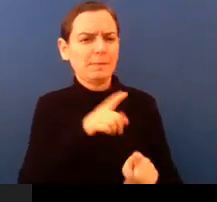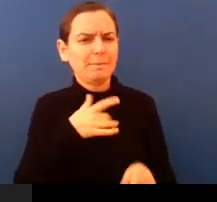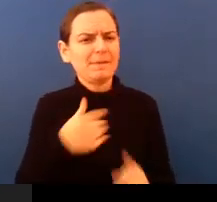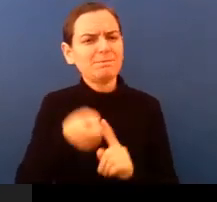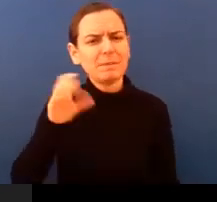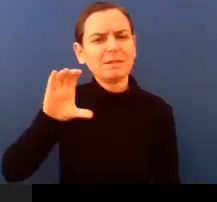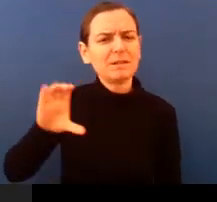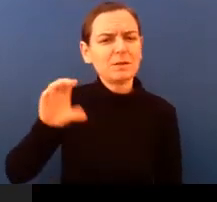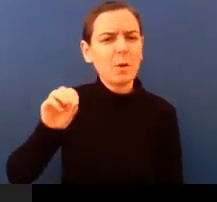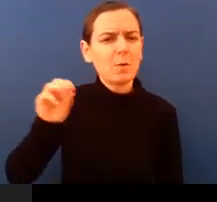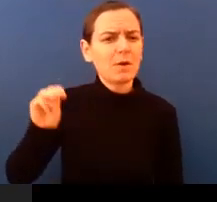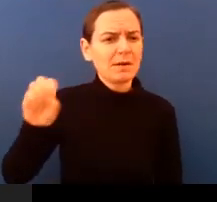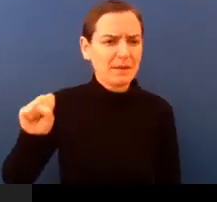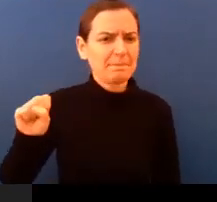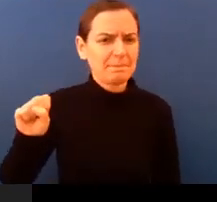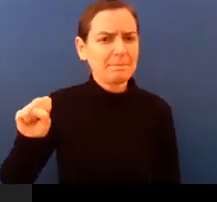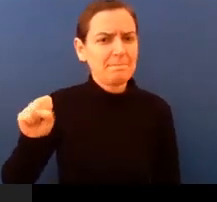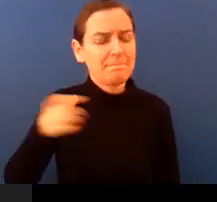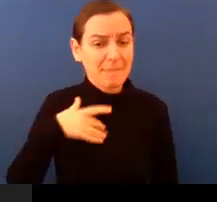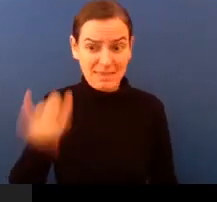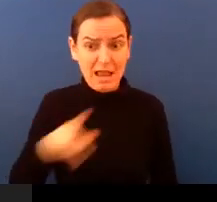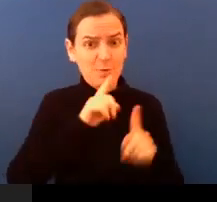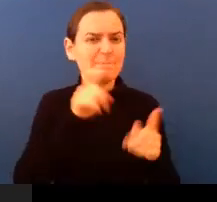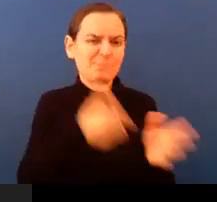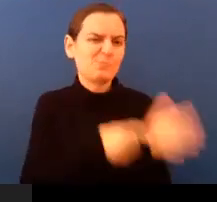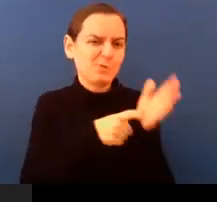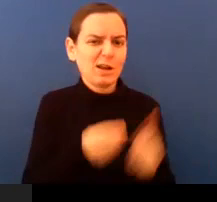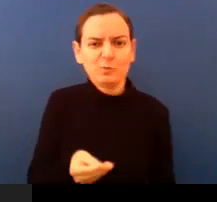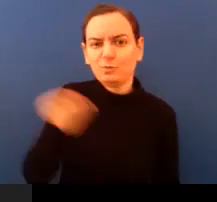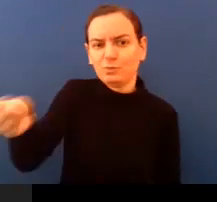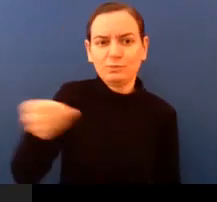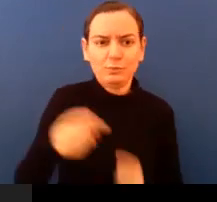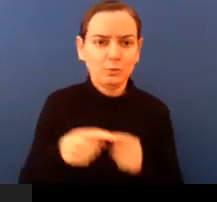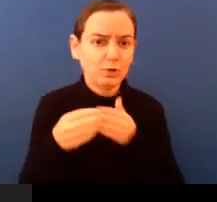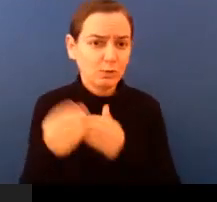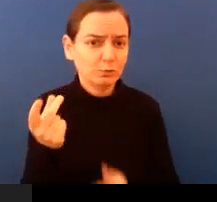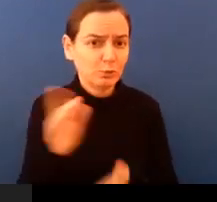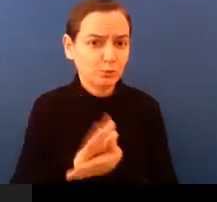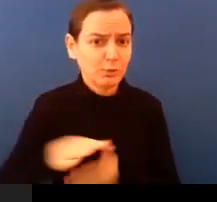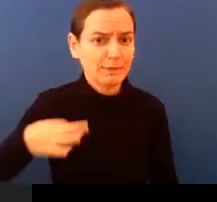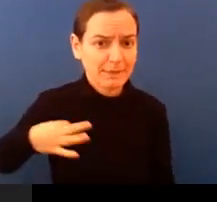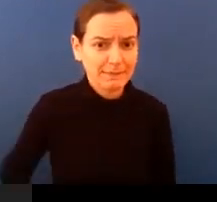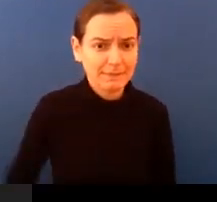a comms the person is working with or has worked in the past.